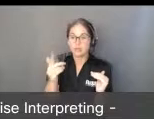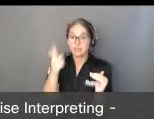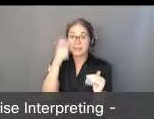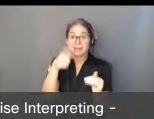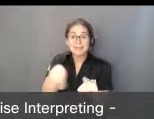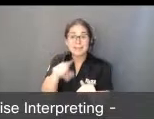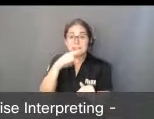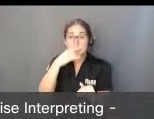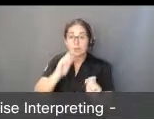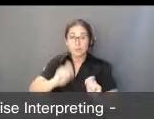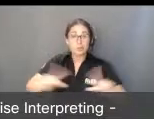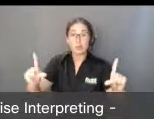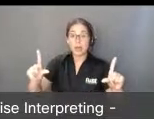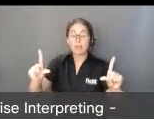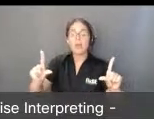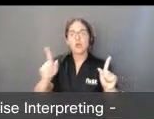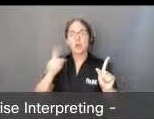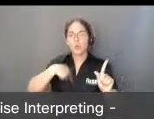without spending